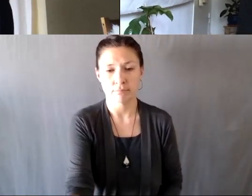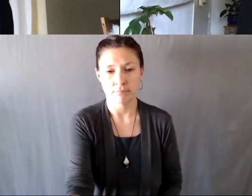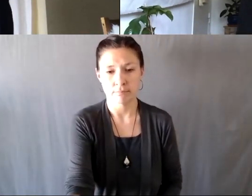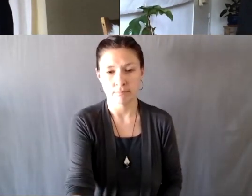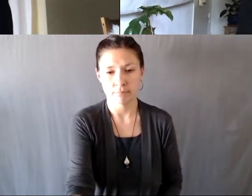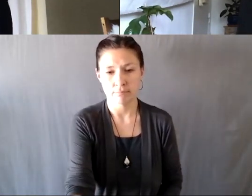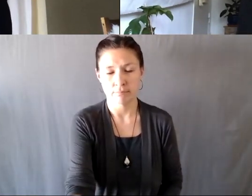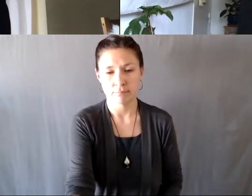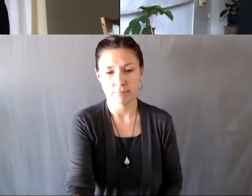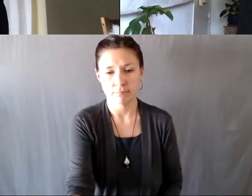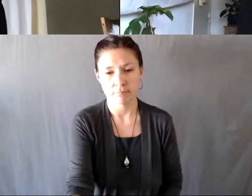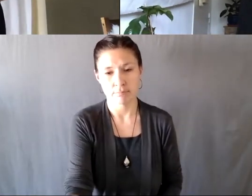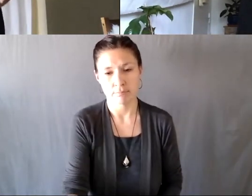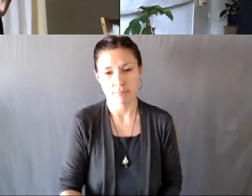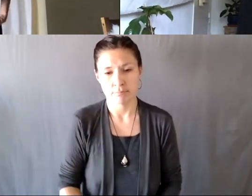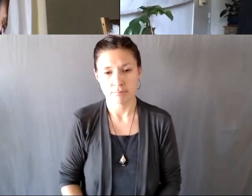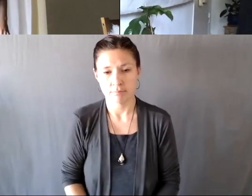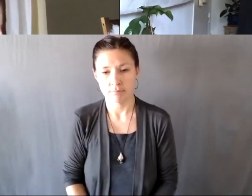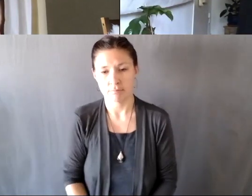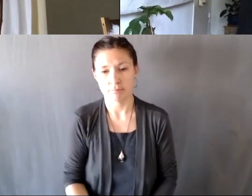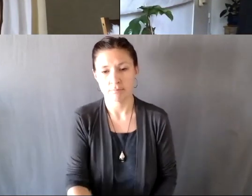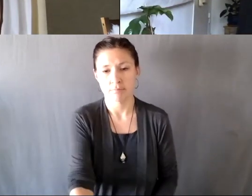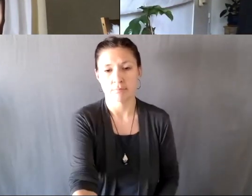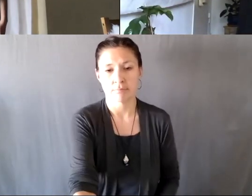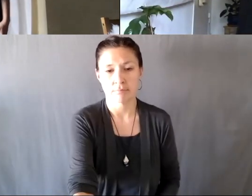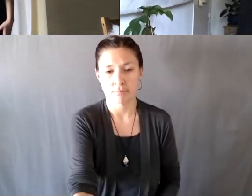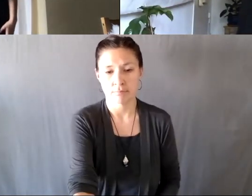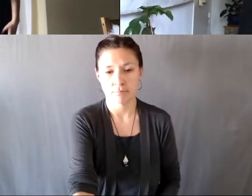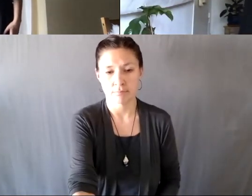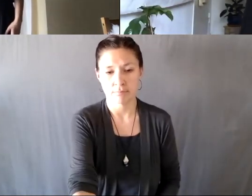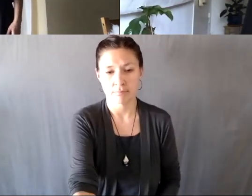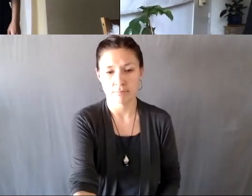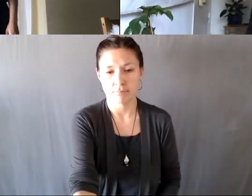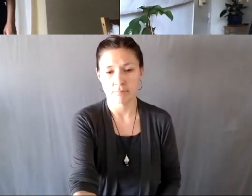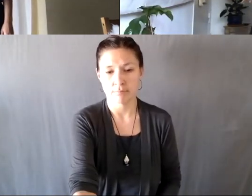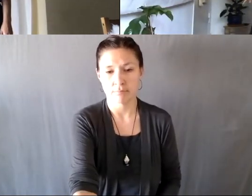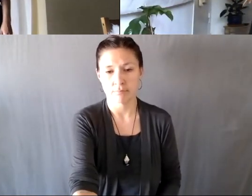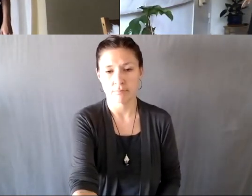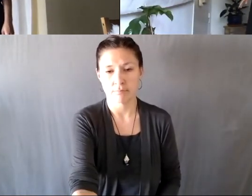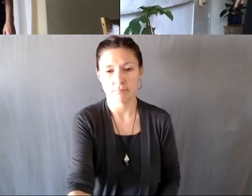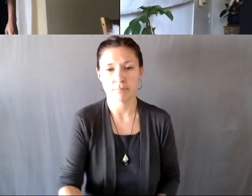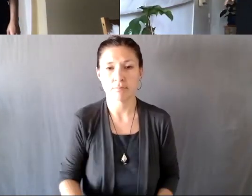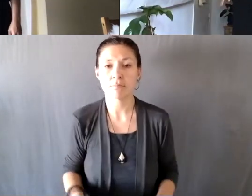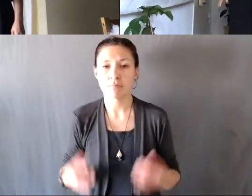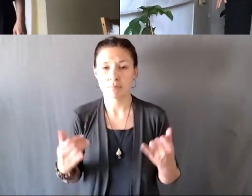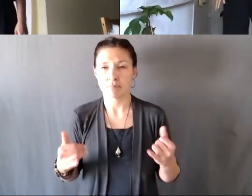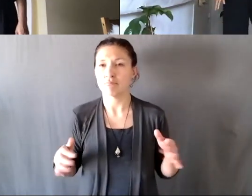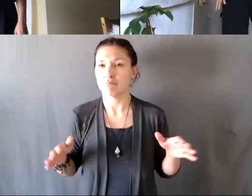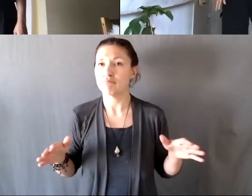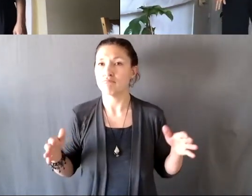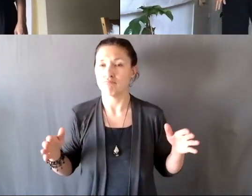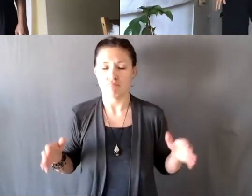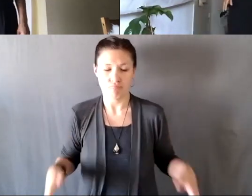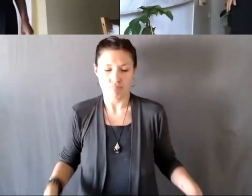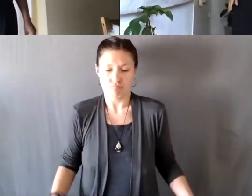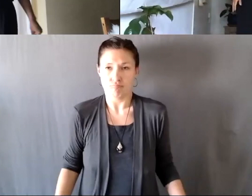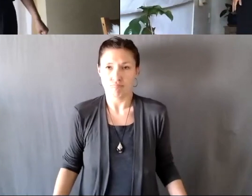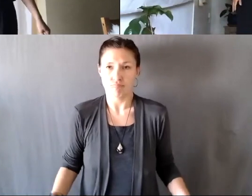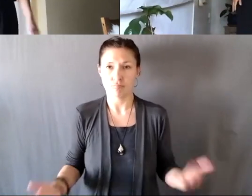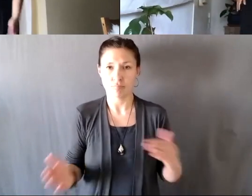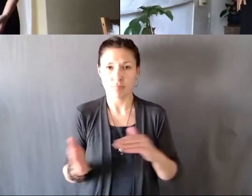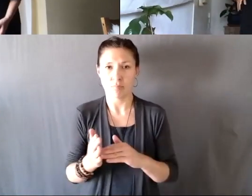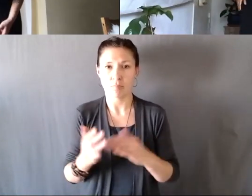And now releasing the heart's mudra, the hands come back to the sides, and here we move on